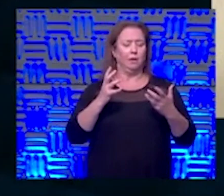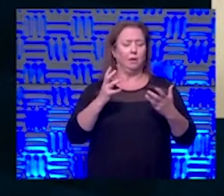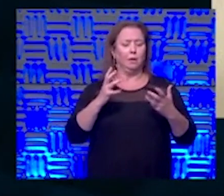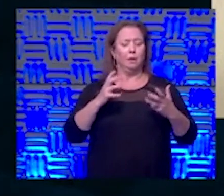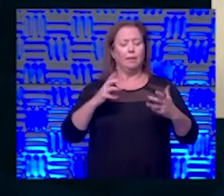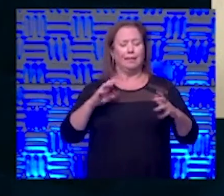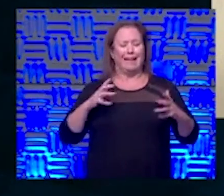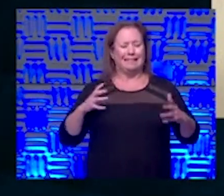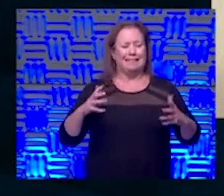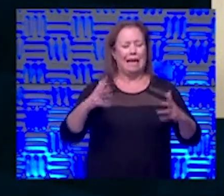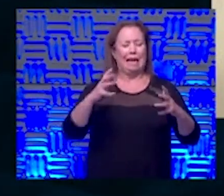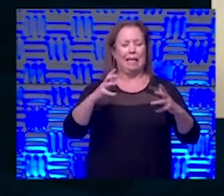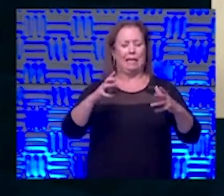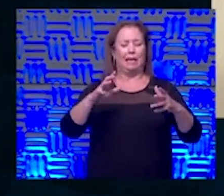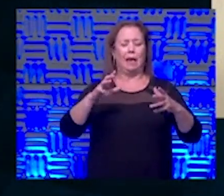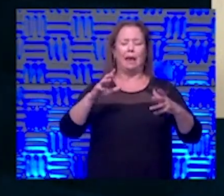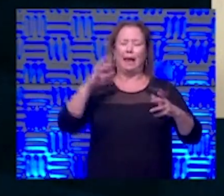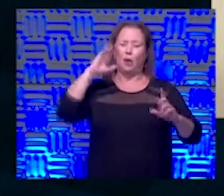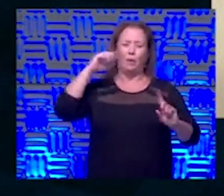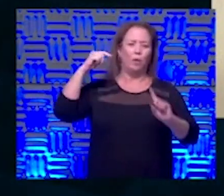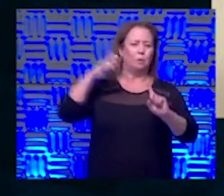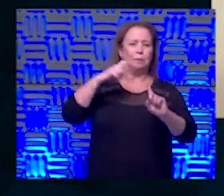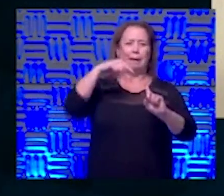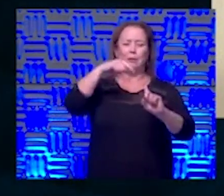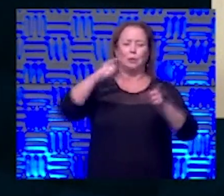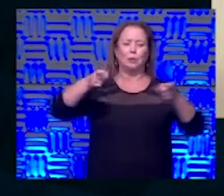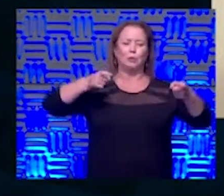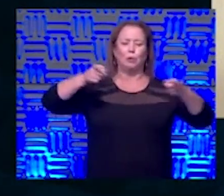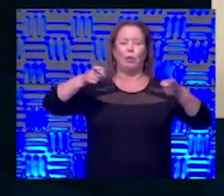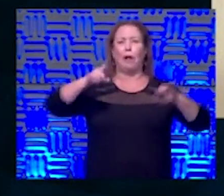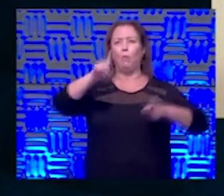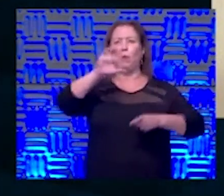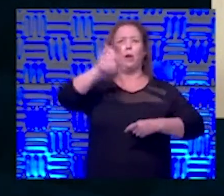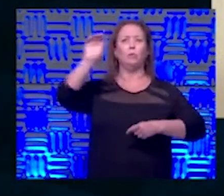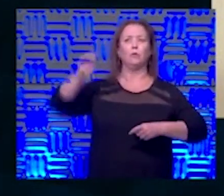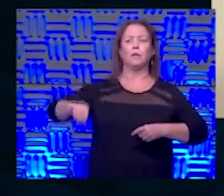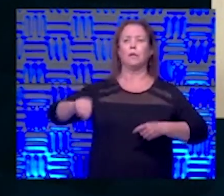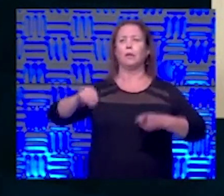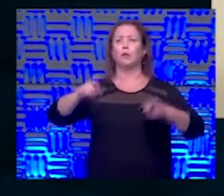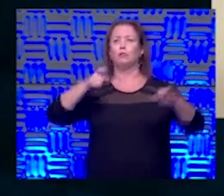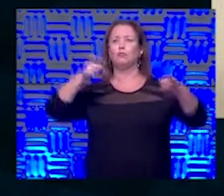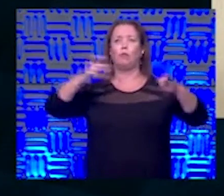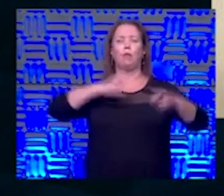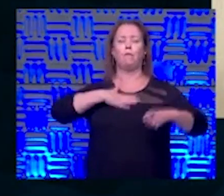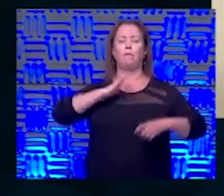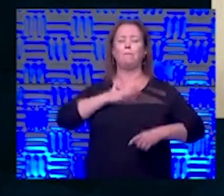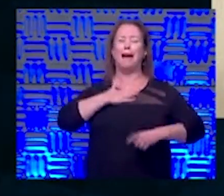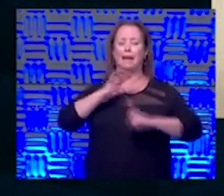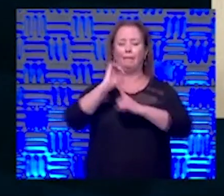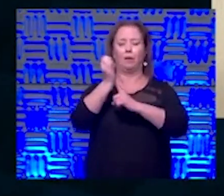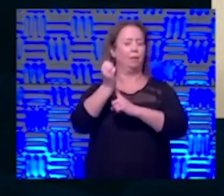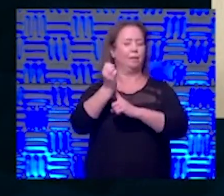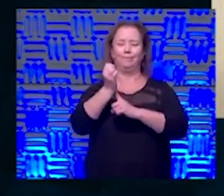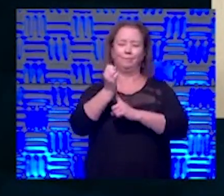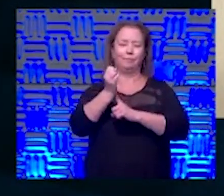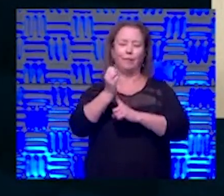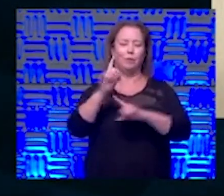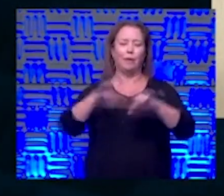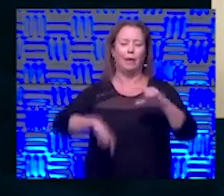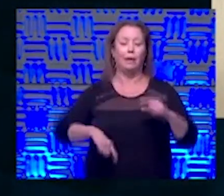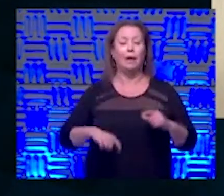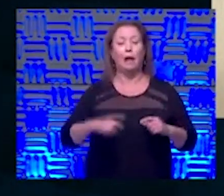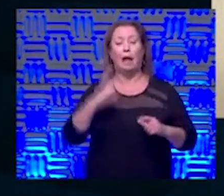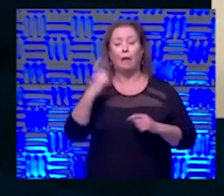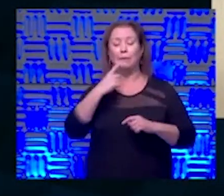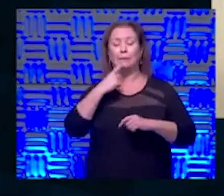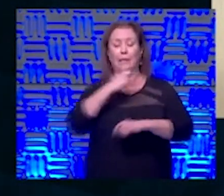goes back to that idea of control. I need to have, 100% control of my environment, which is not reasonable. So I always tell my patients, we've